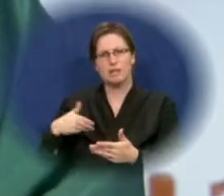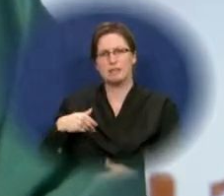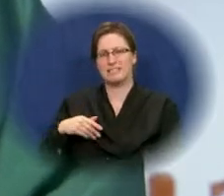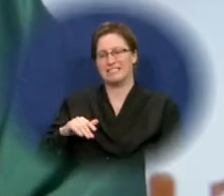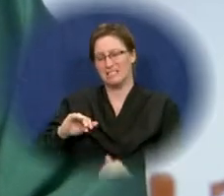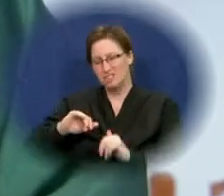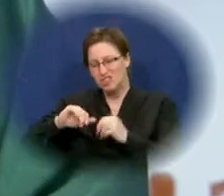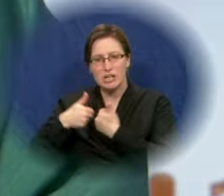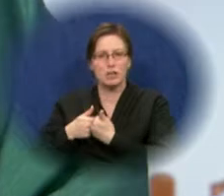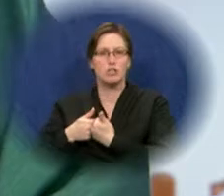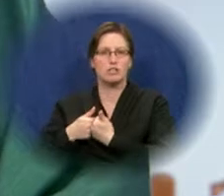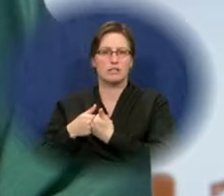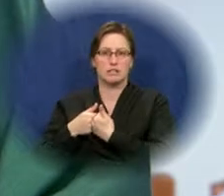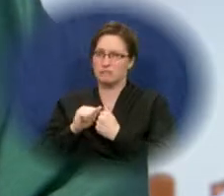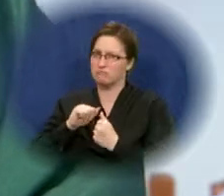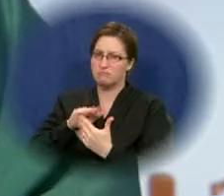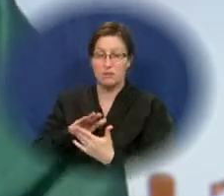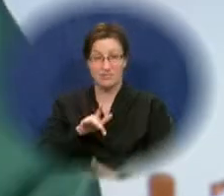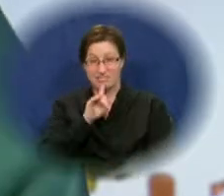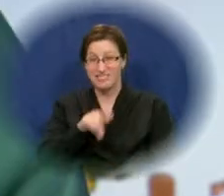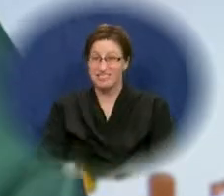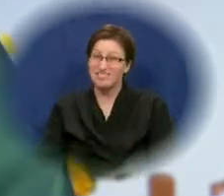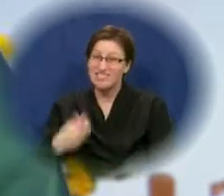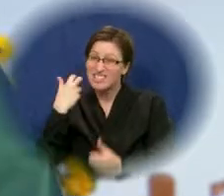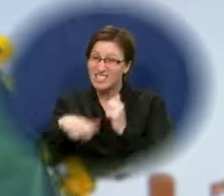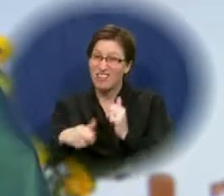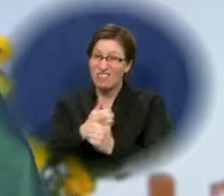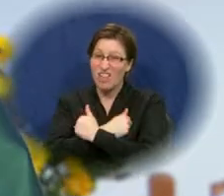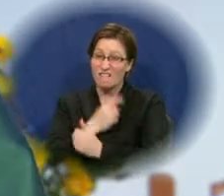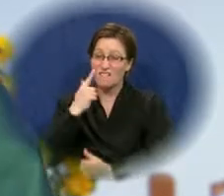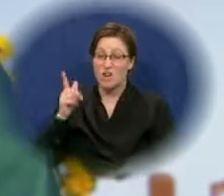and very directive, kind of tough love to those religious